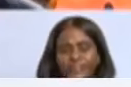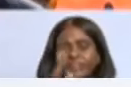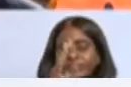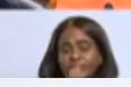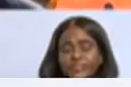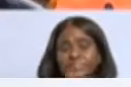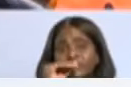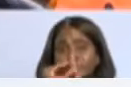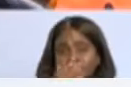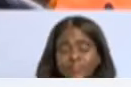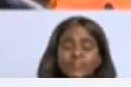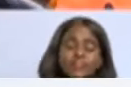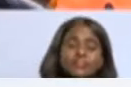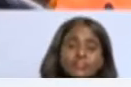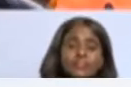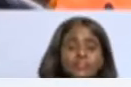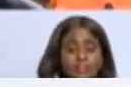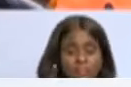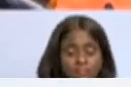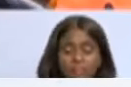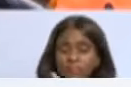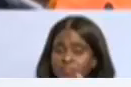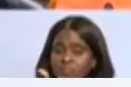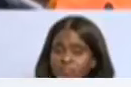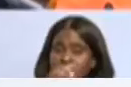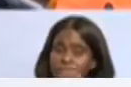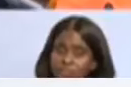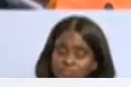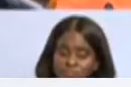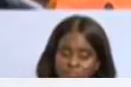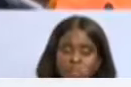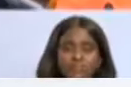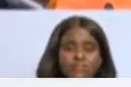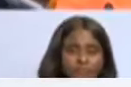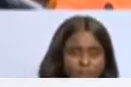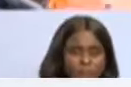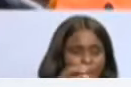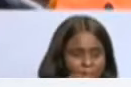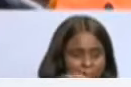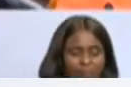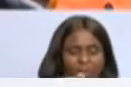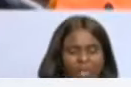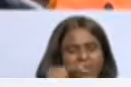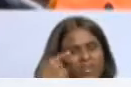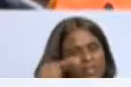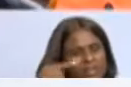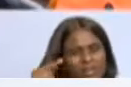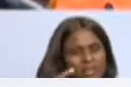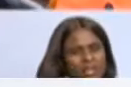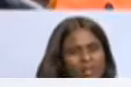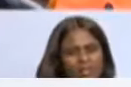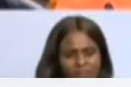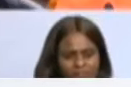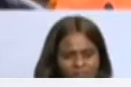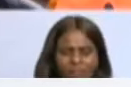Madam Speaker, other investments are being made in greenfield mines,